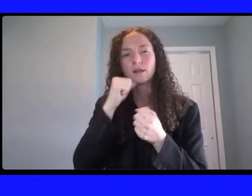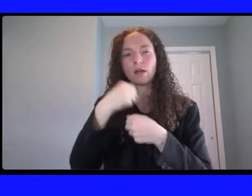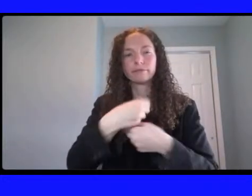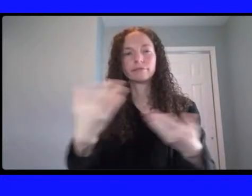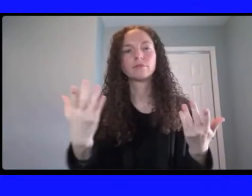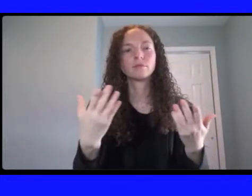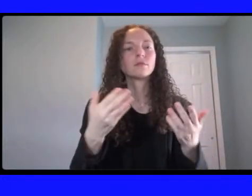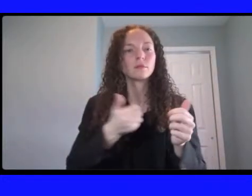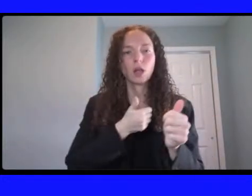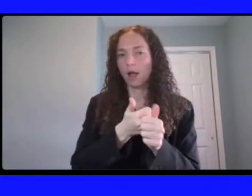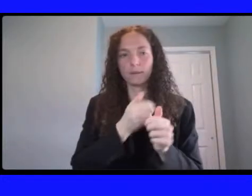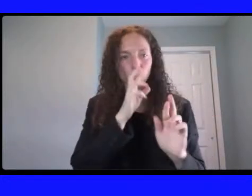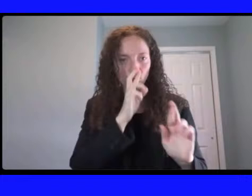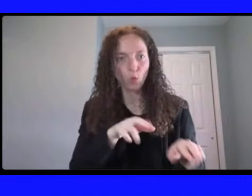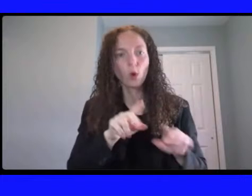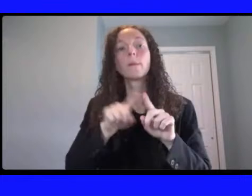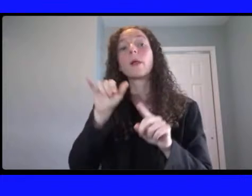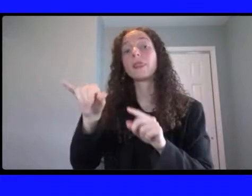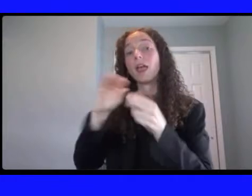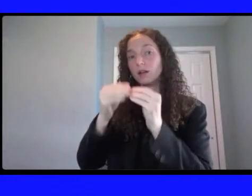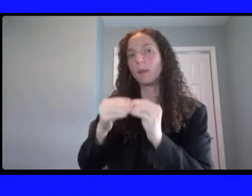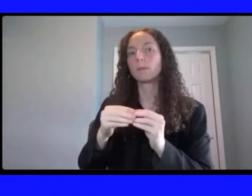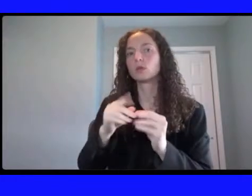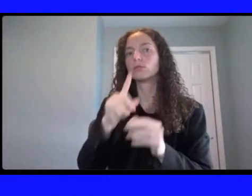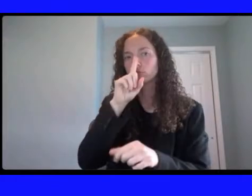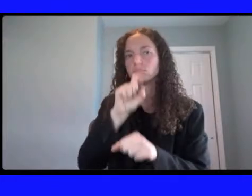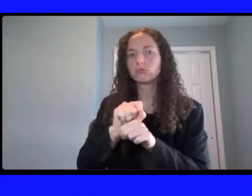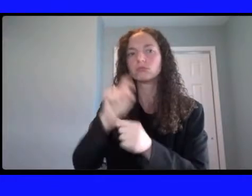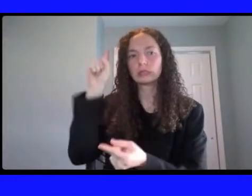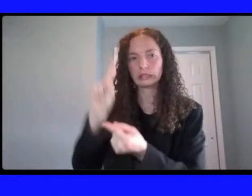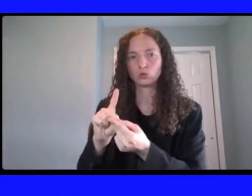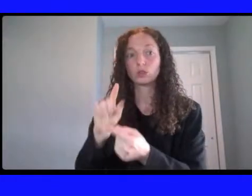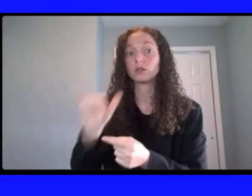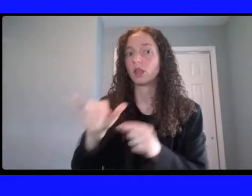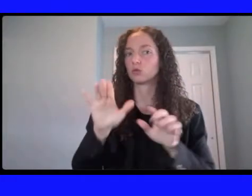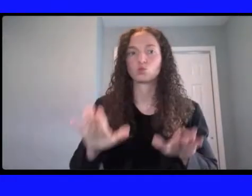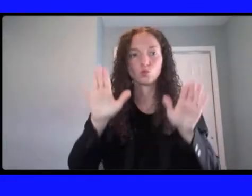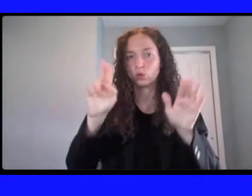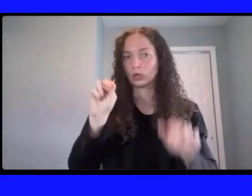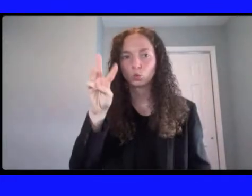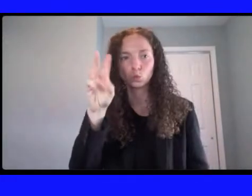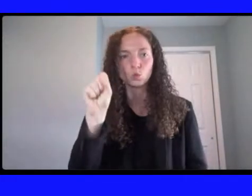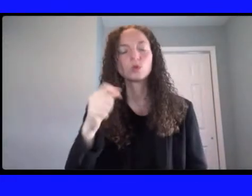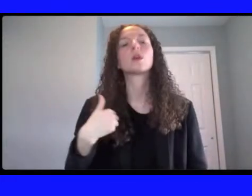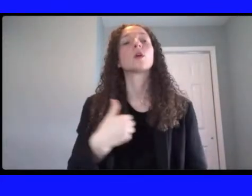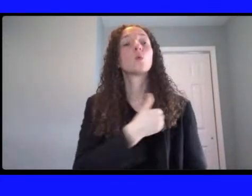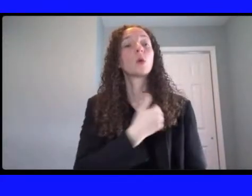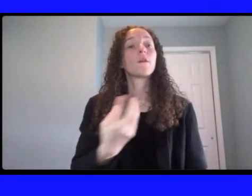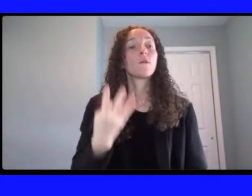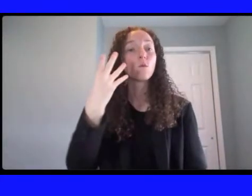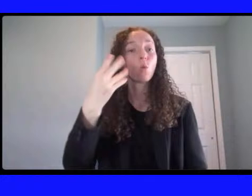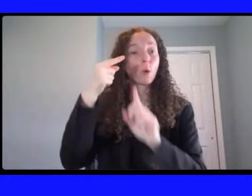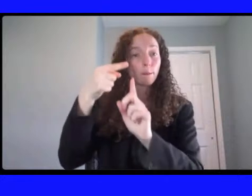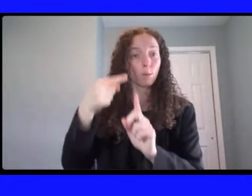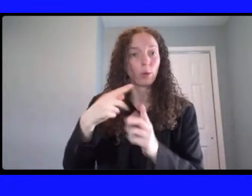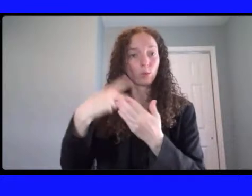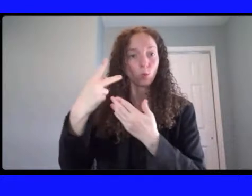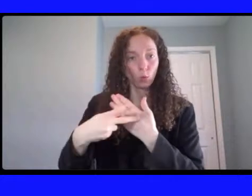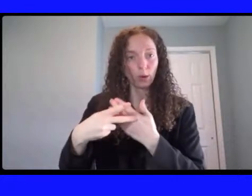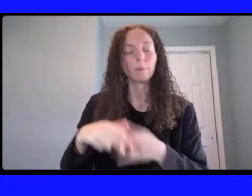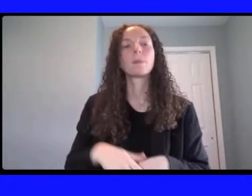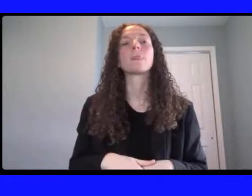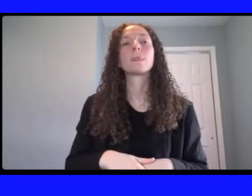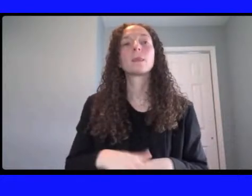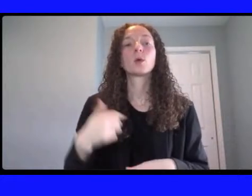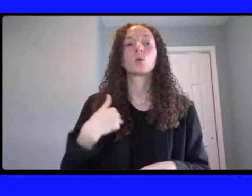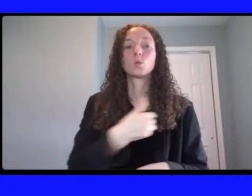offered 3 courses. The first, cardiovascular collapse and acute life-threatening blood loss. Oh, I'm going to talk about that in